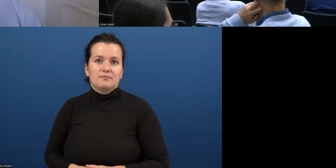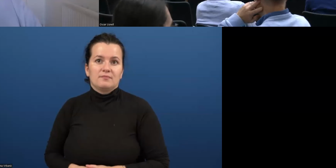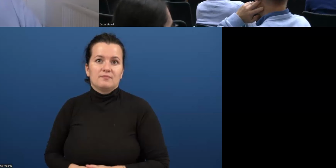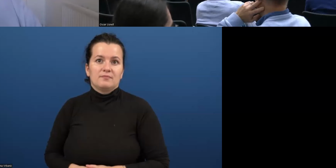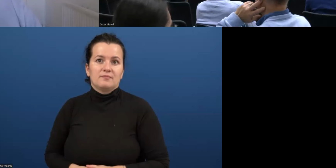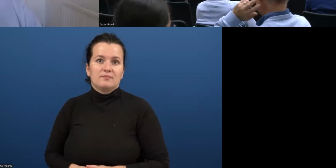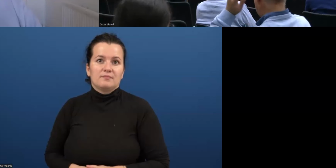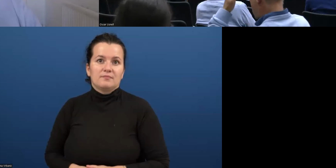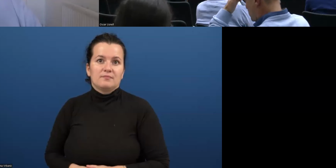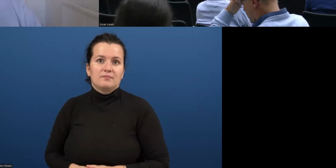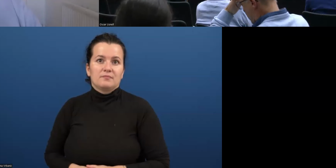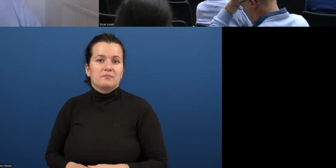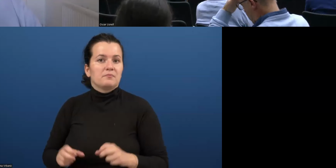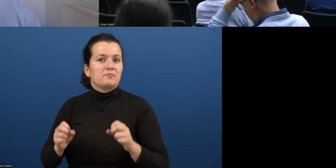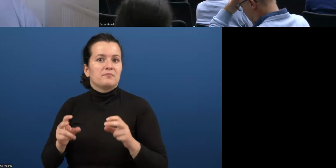Distance. So,